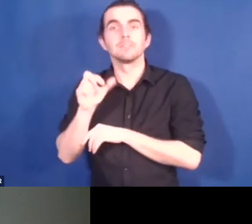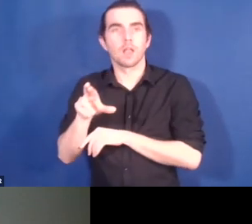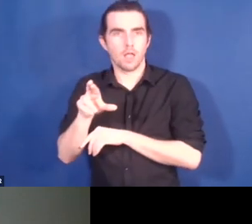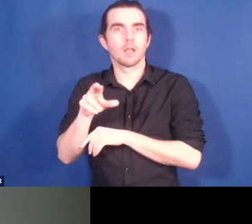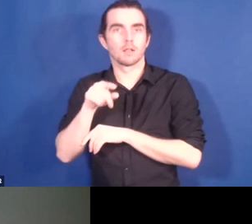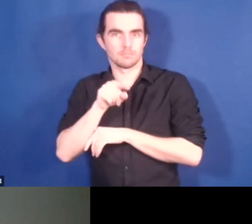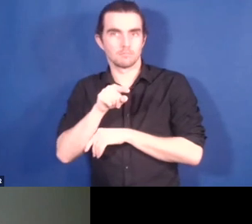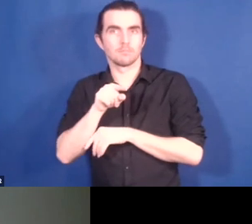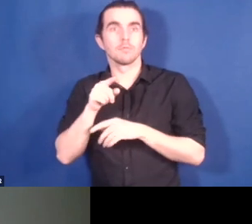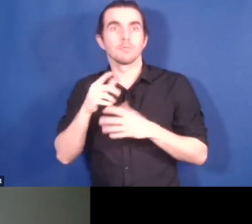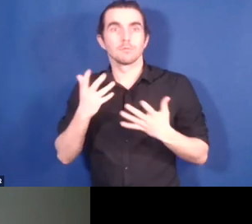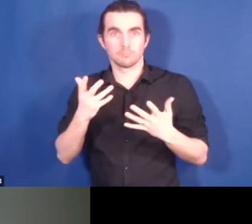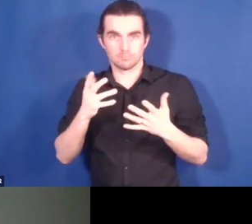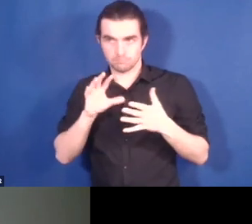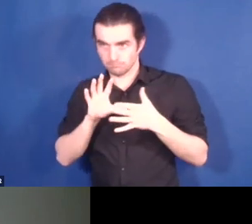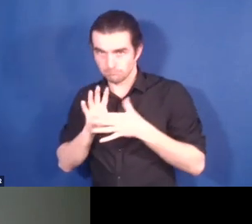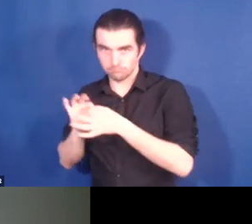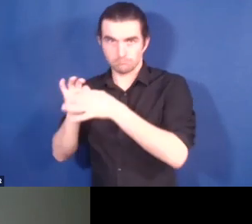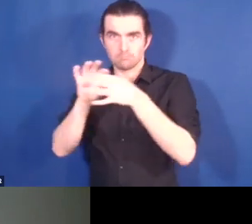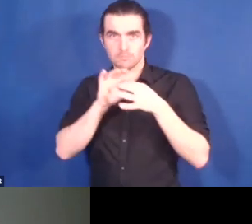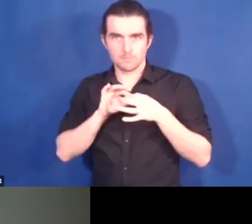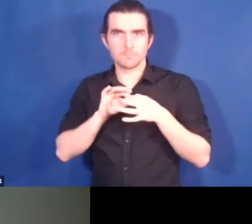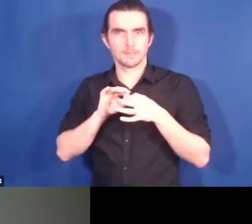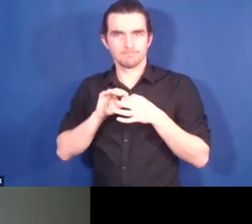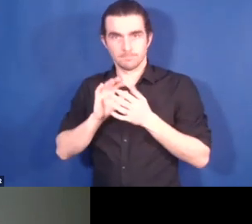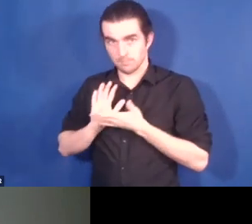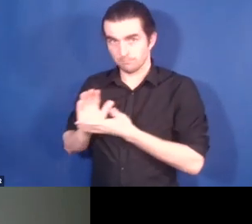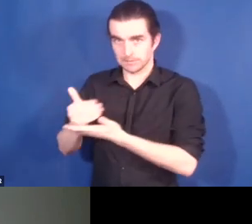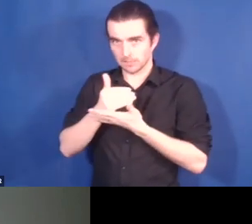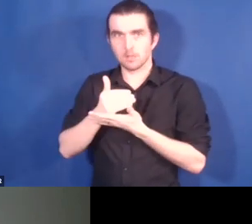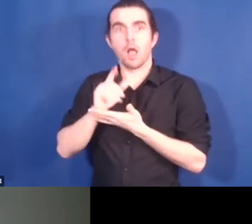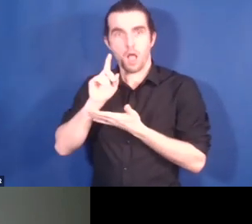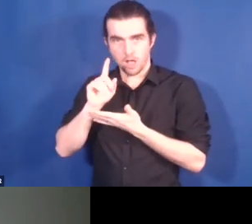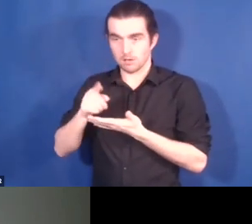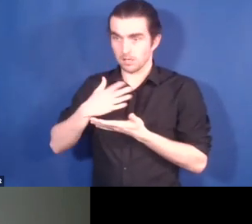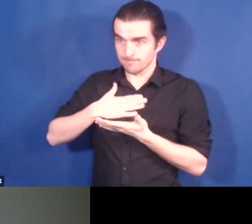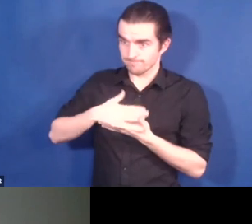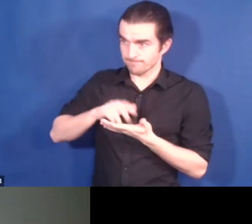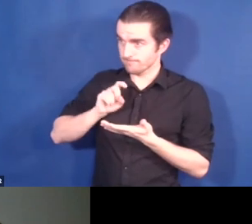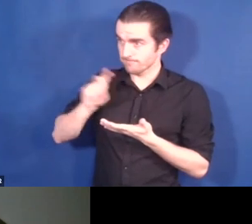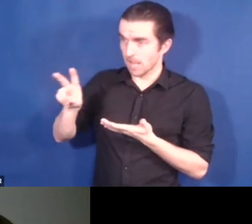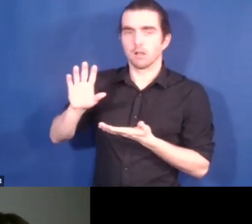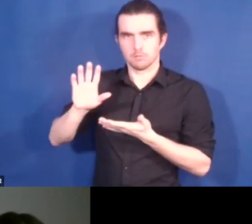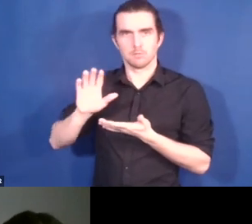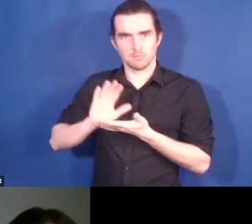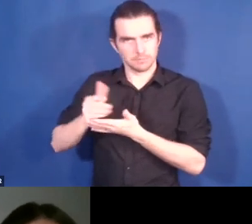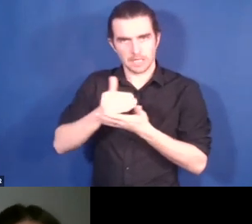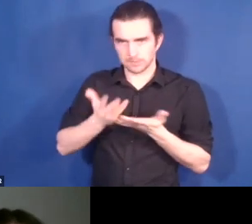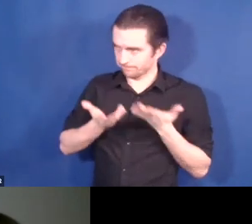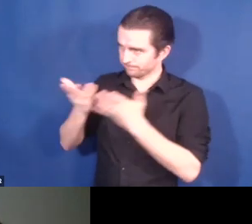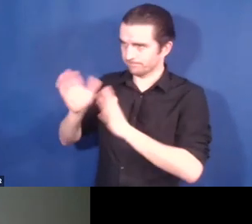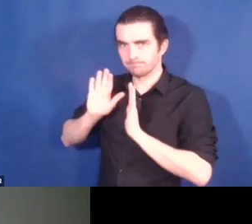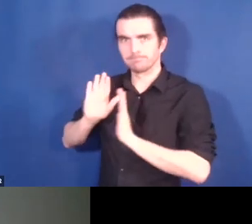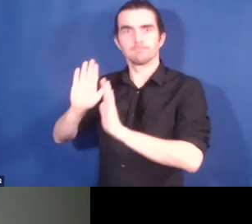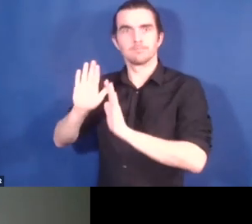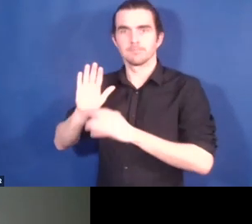voluntary repatriation, which recognizes the autonomy of refugees in a context where